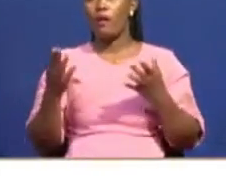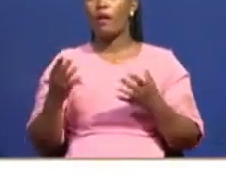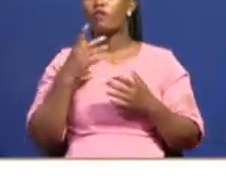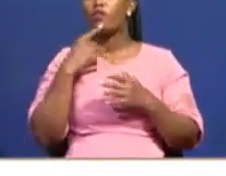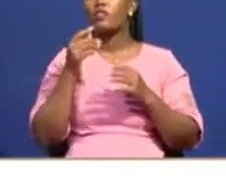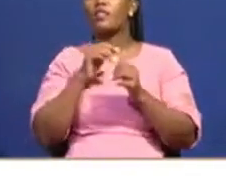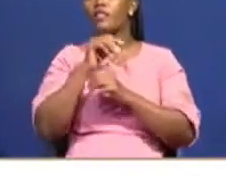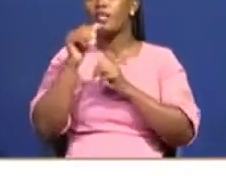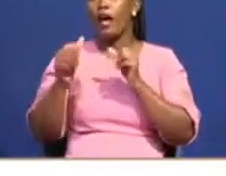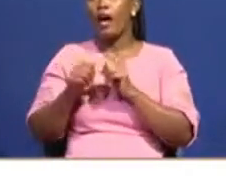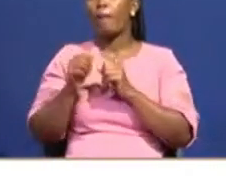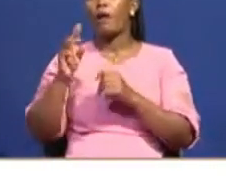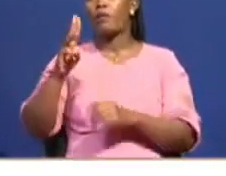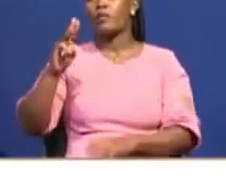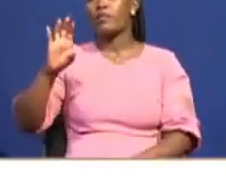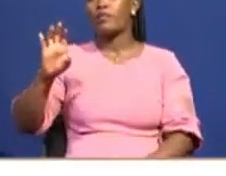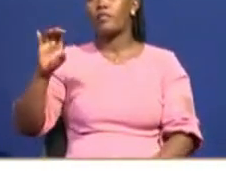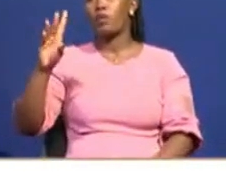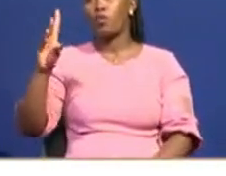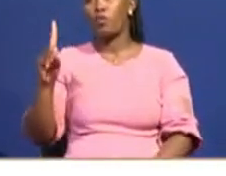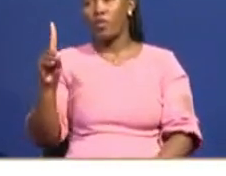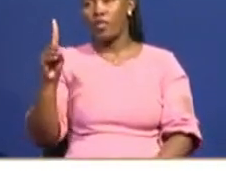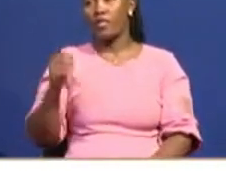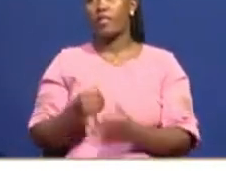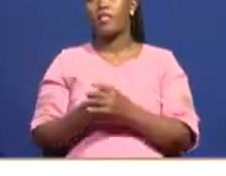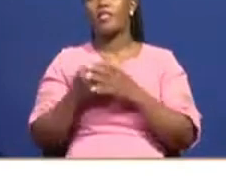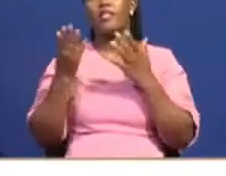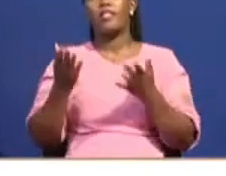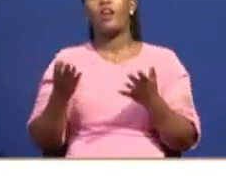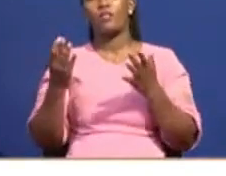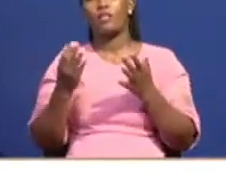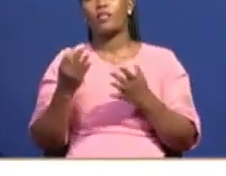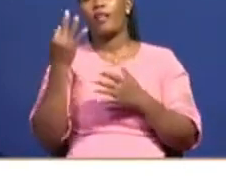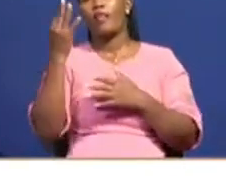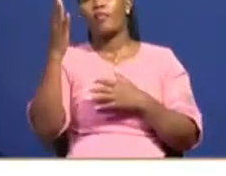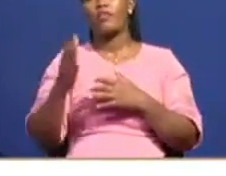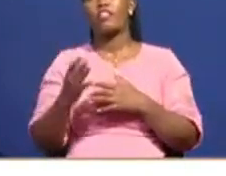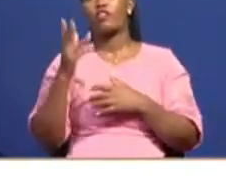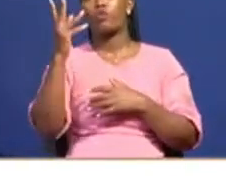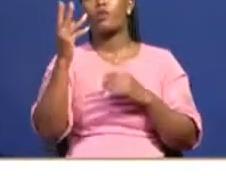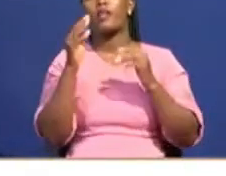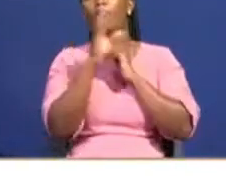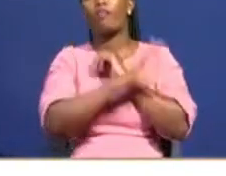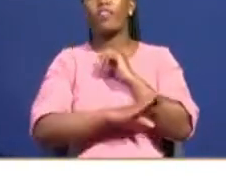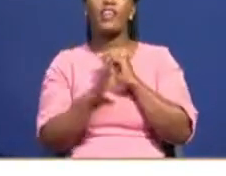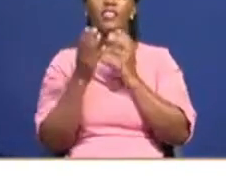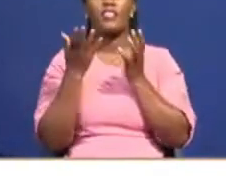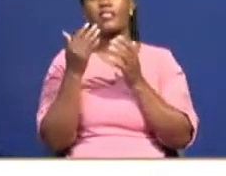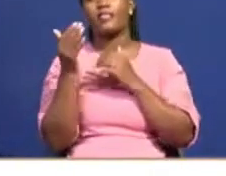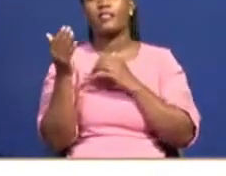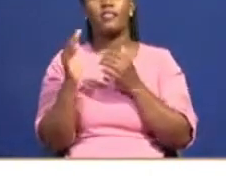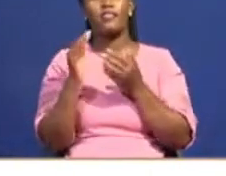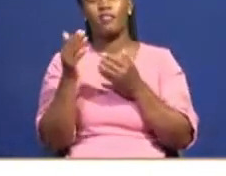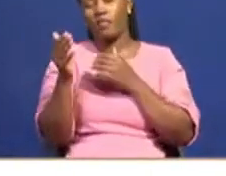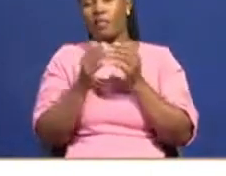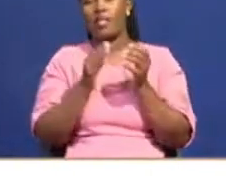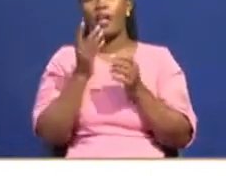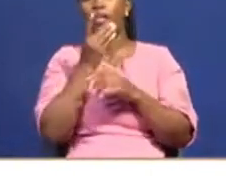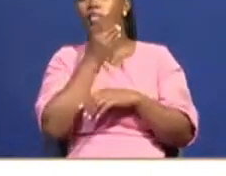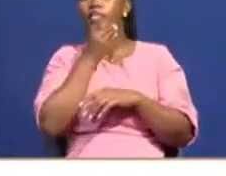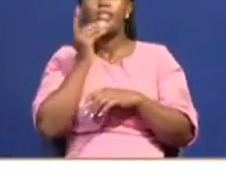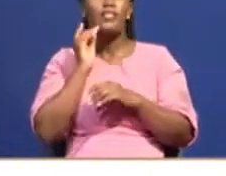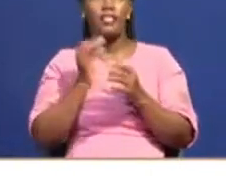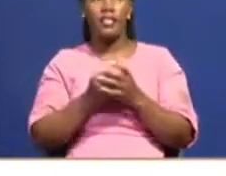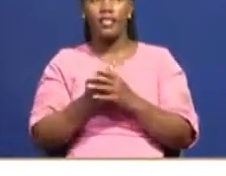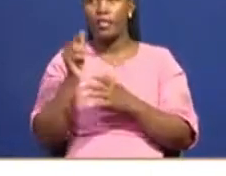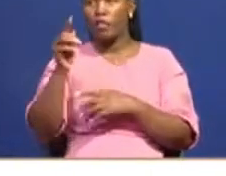Mathenge plant. Considering again the fact that almost three quarters of the country now is almost being a desert, question is, do you think